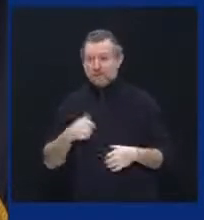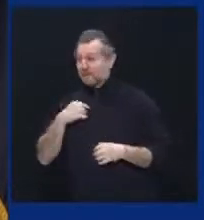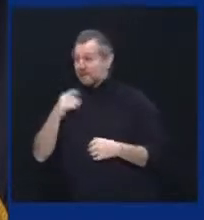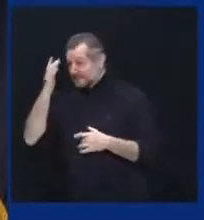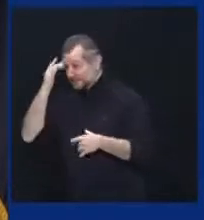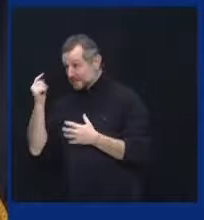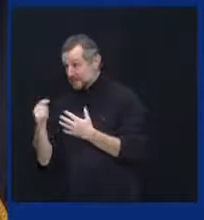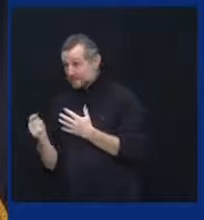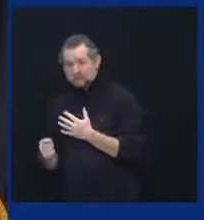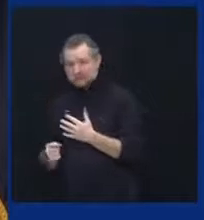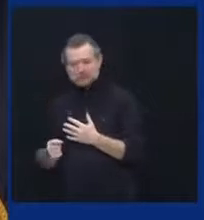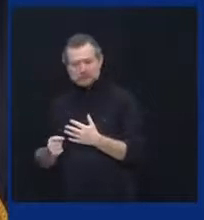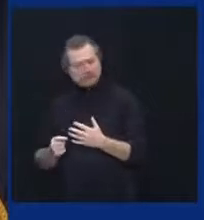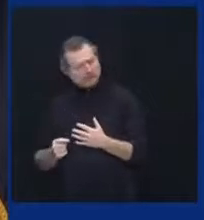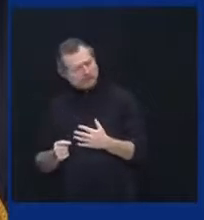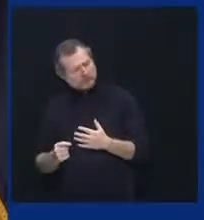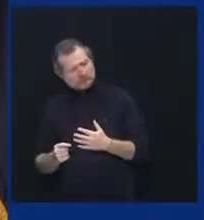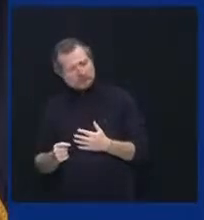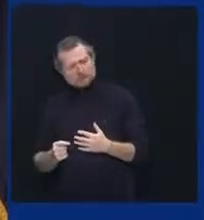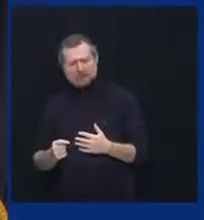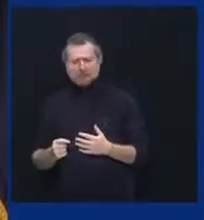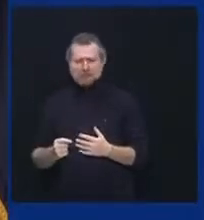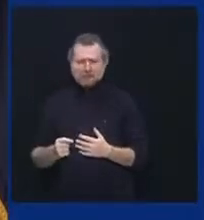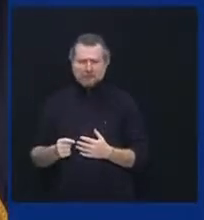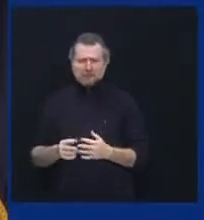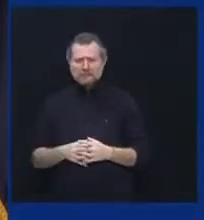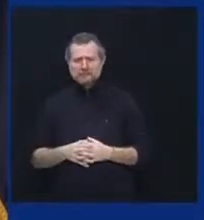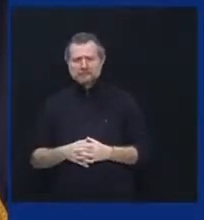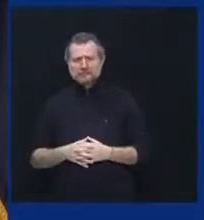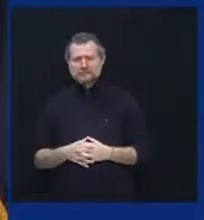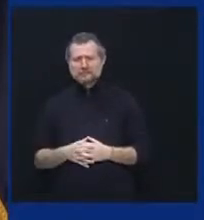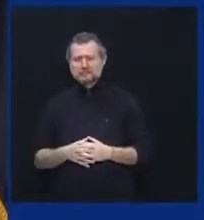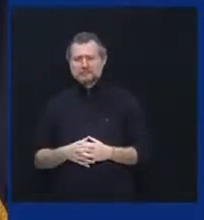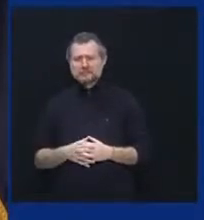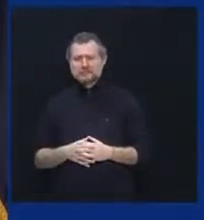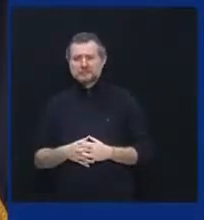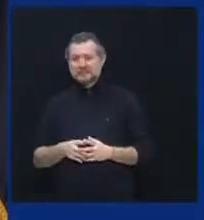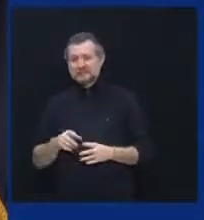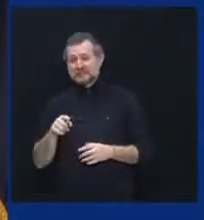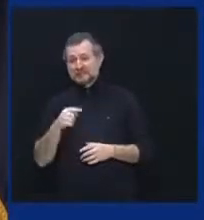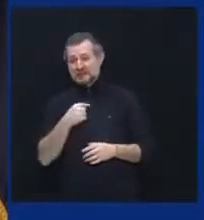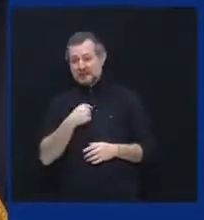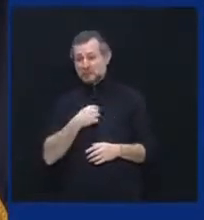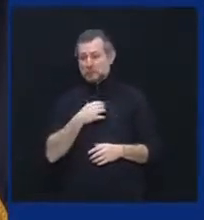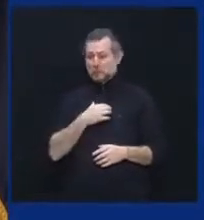that they can't handle appropriately? But do I wish